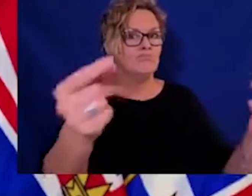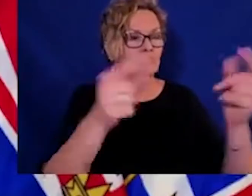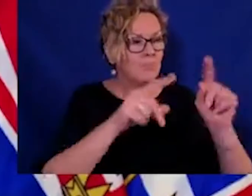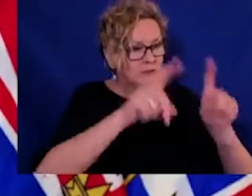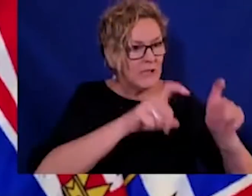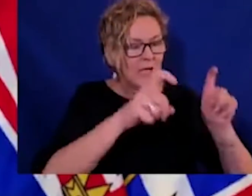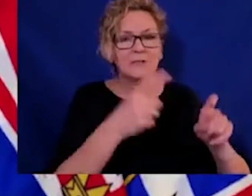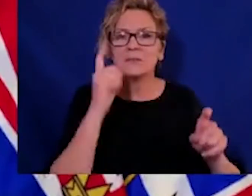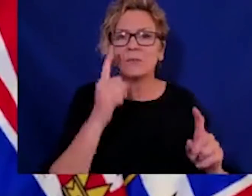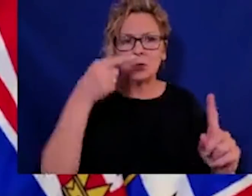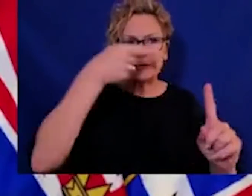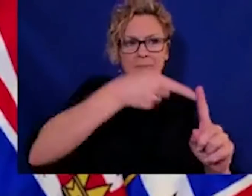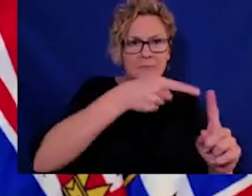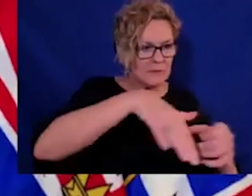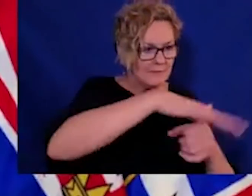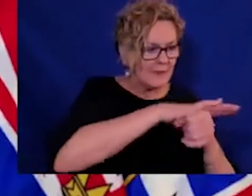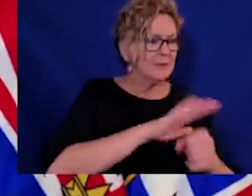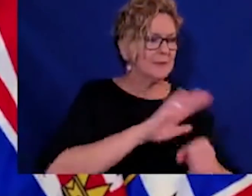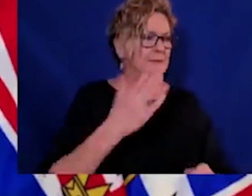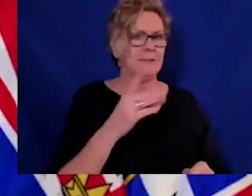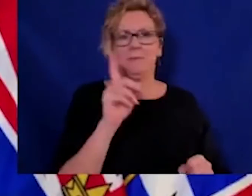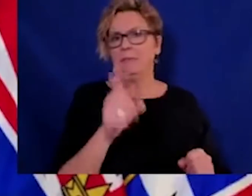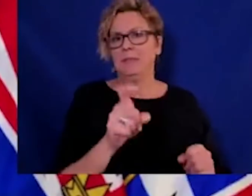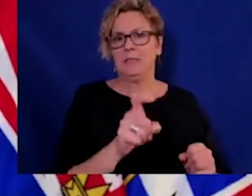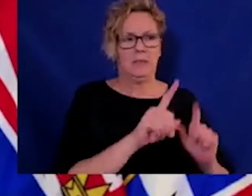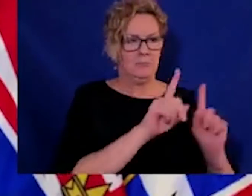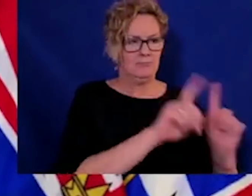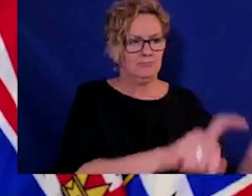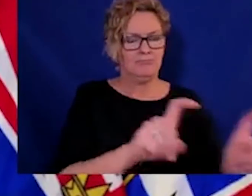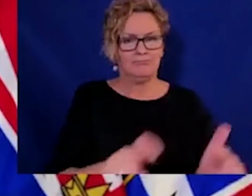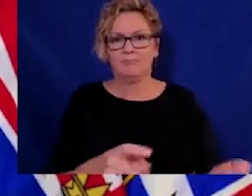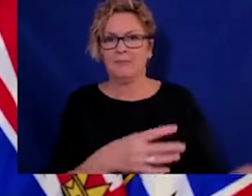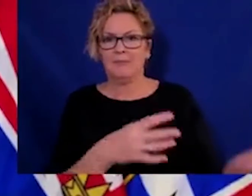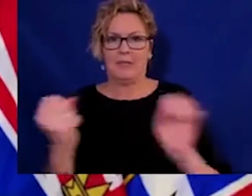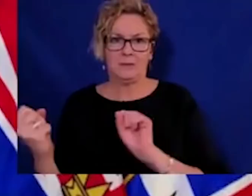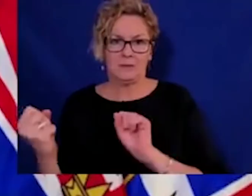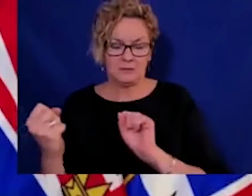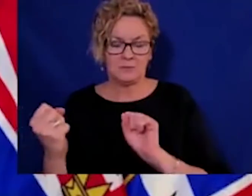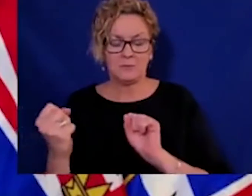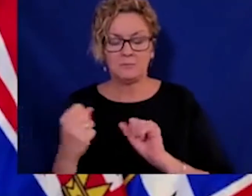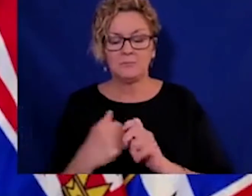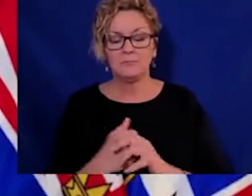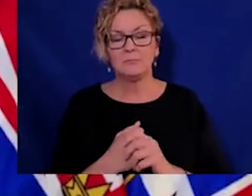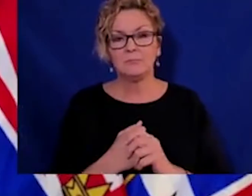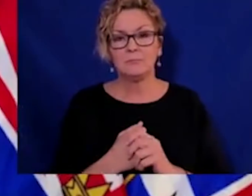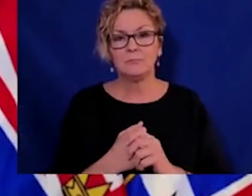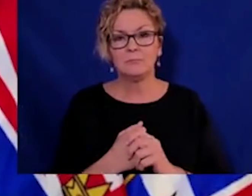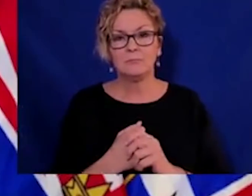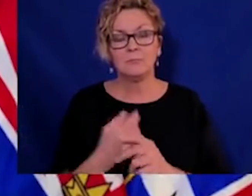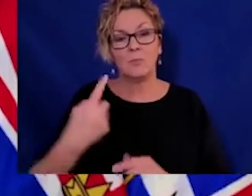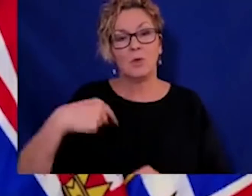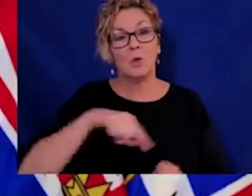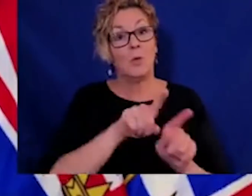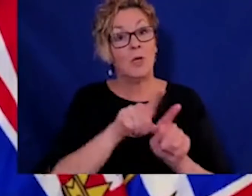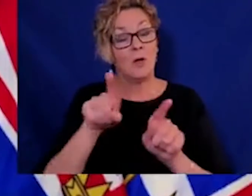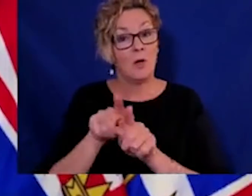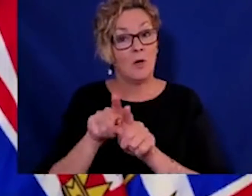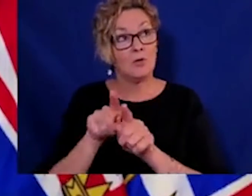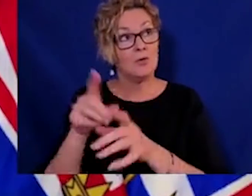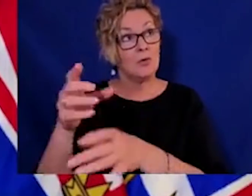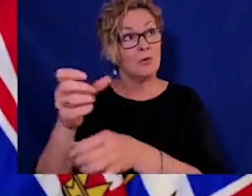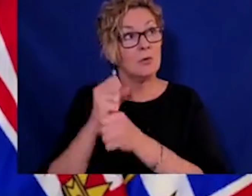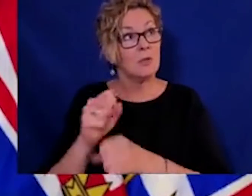to be tested rapidly in a community. In addition, these tests are, we've also